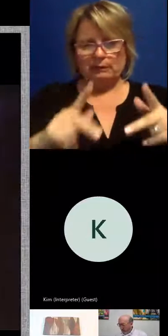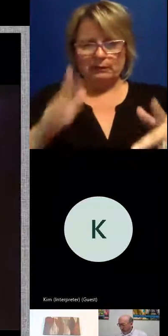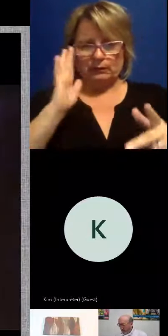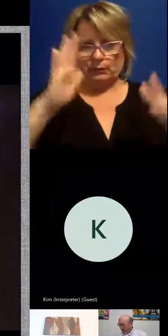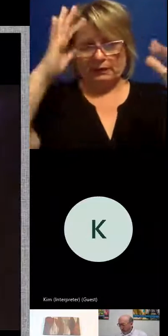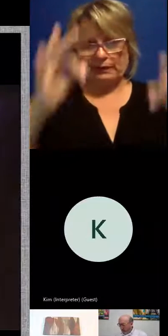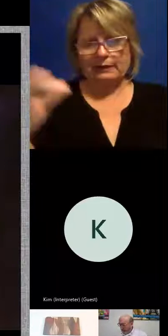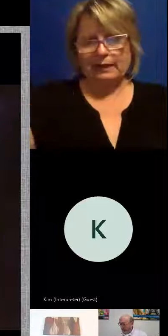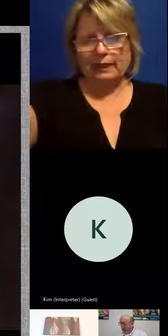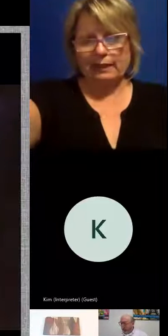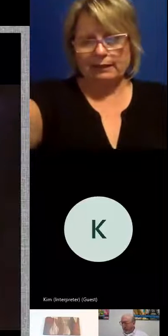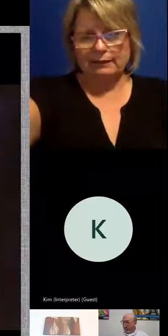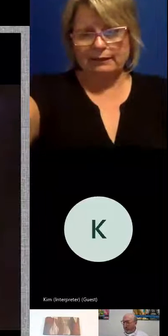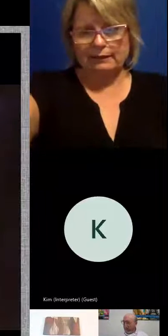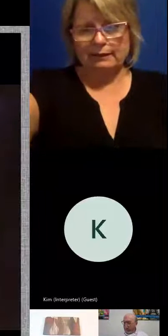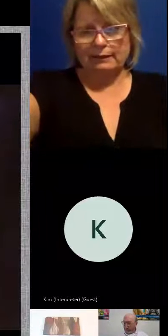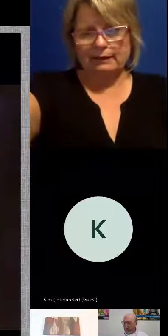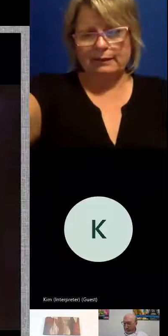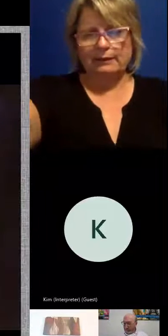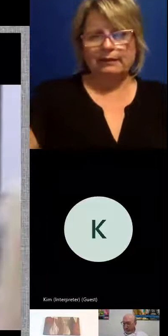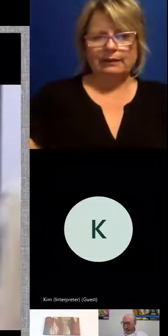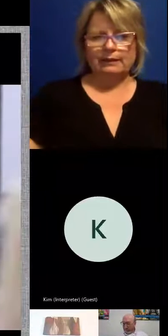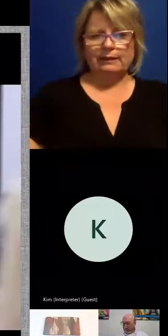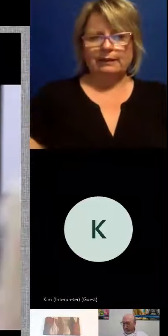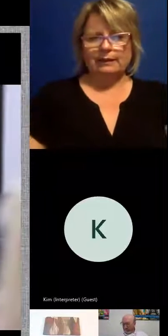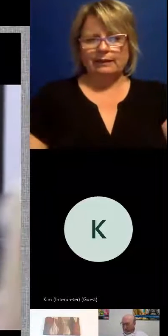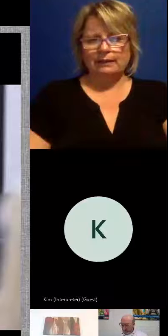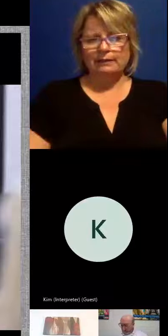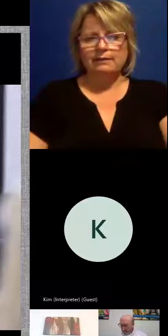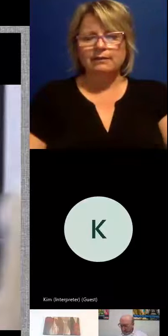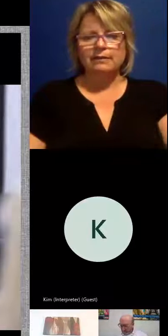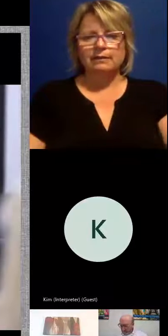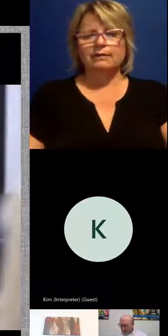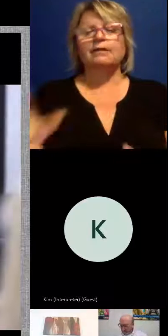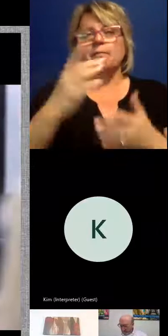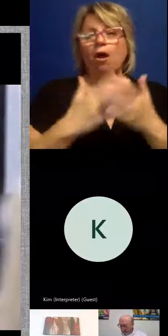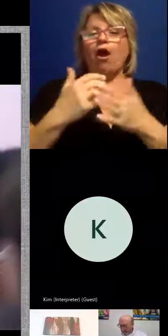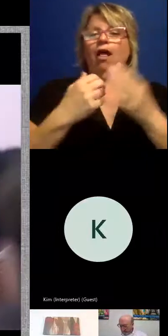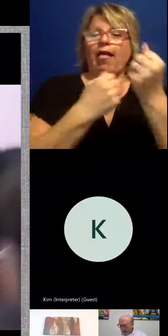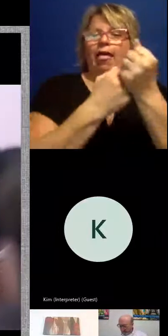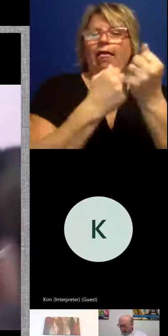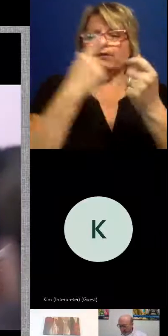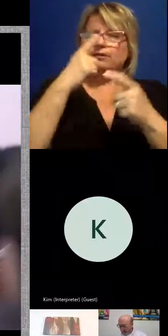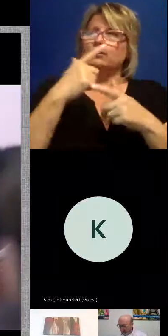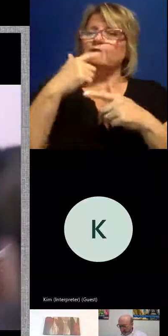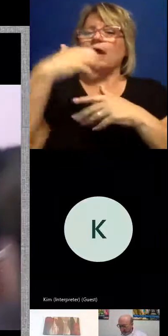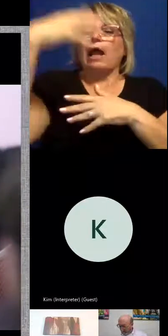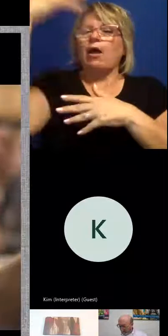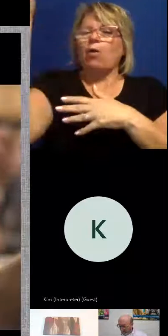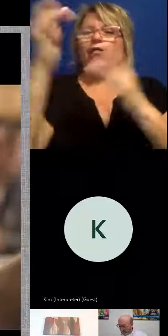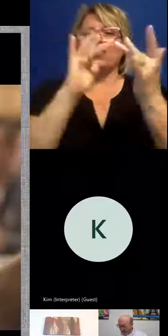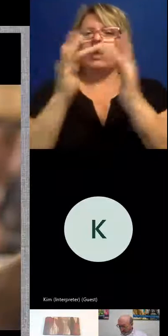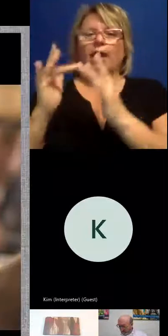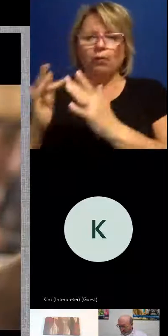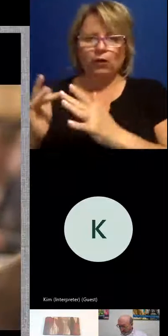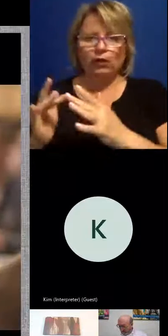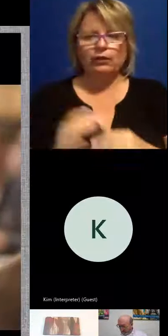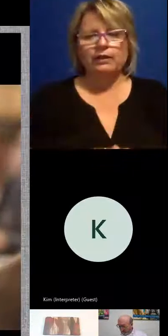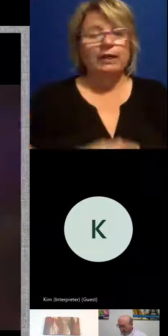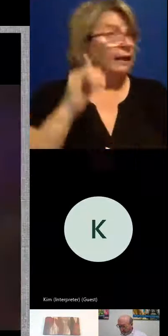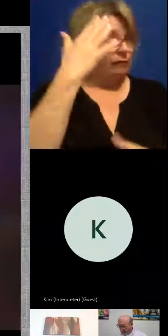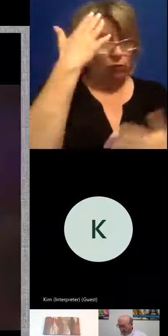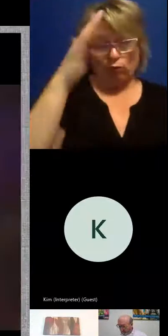decide. A part of being an advocate is to get out there and start networking. And if you don't know how to do